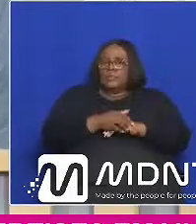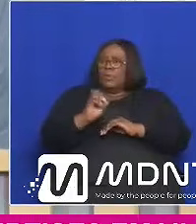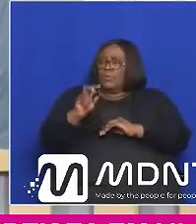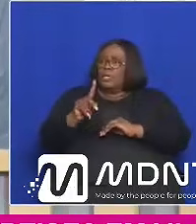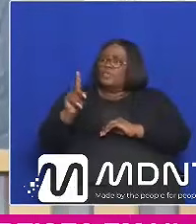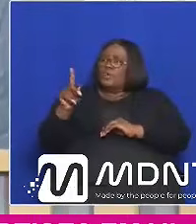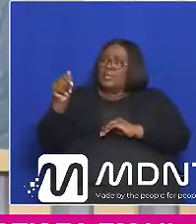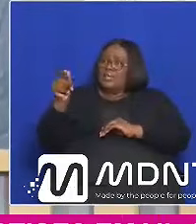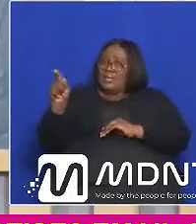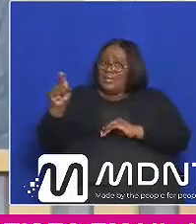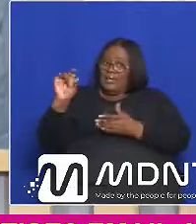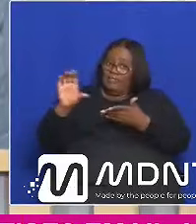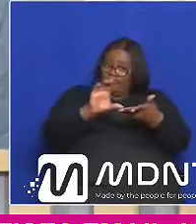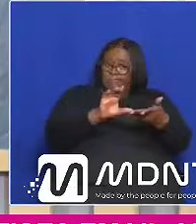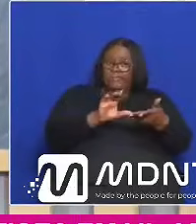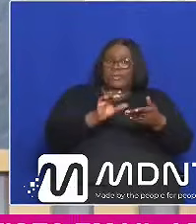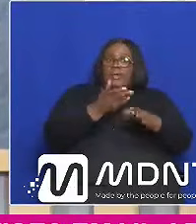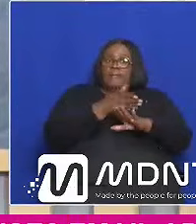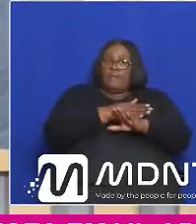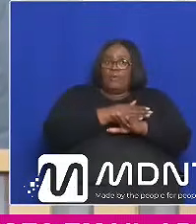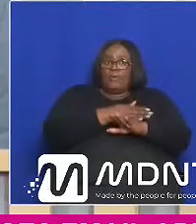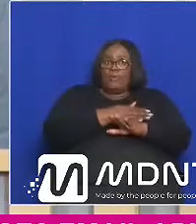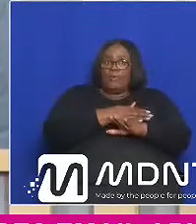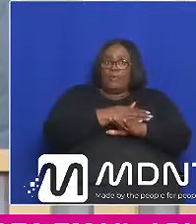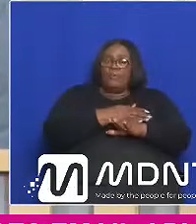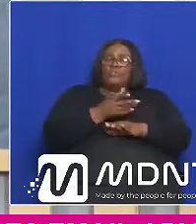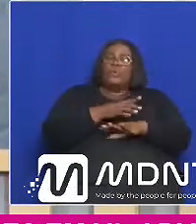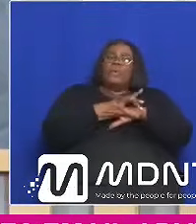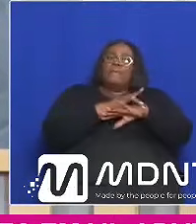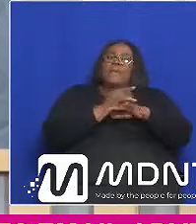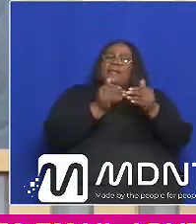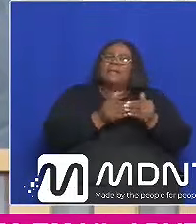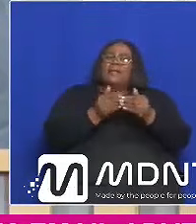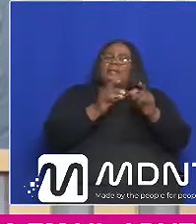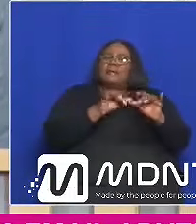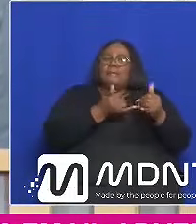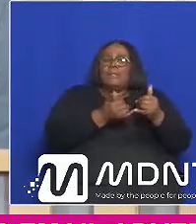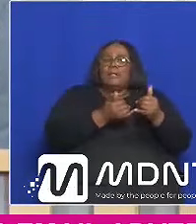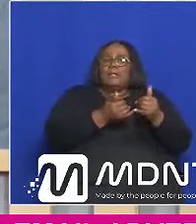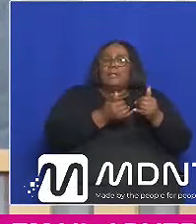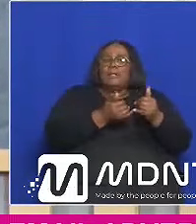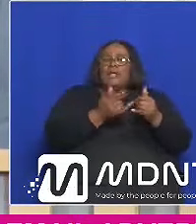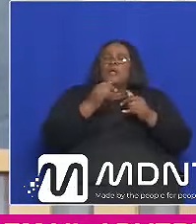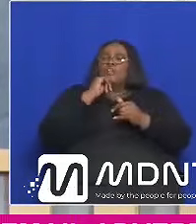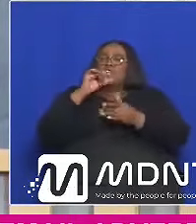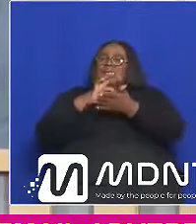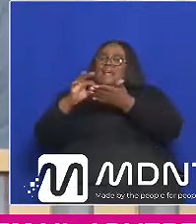award? He invested, the Medicare is a company, not the Medicare contract with SAPS. Okay.